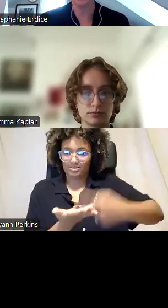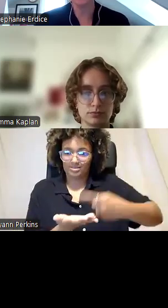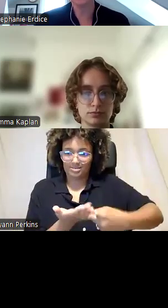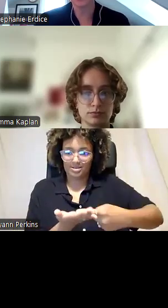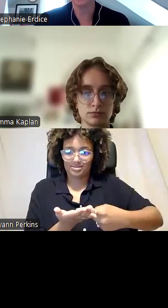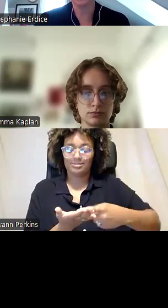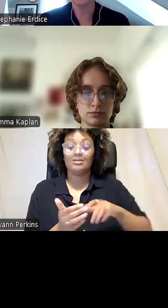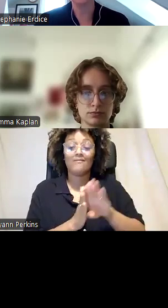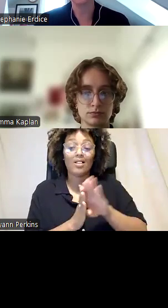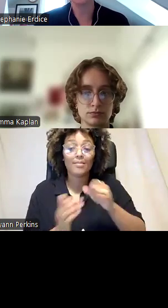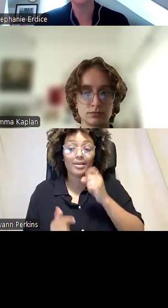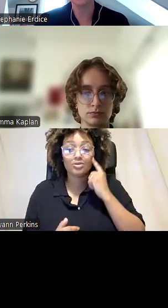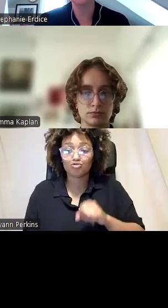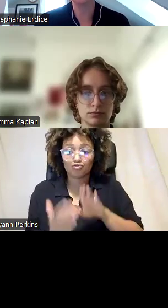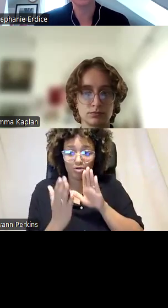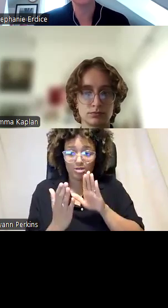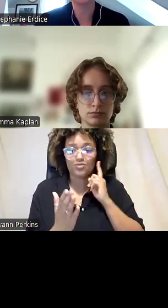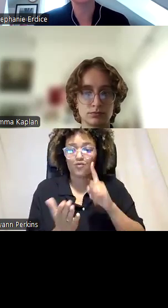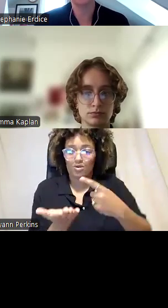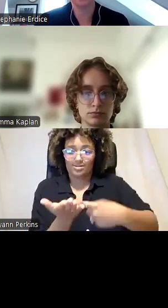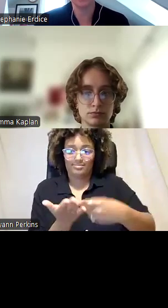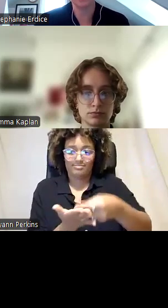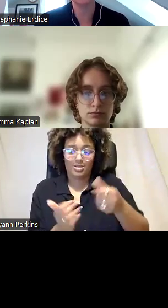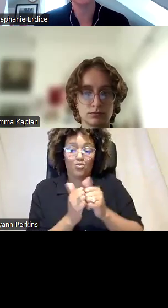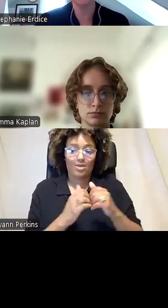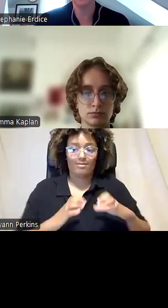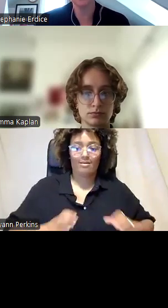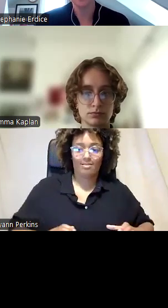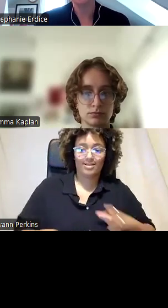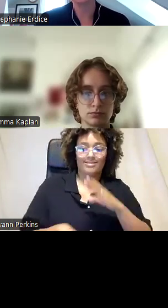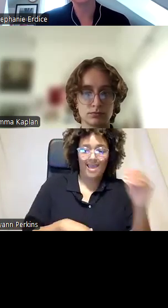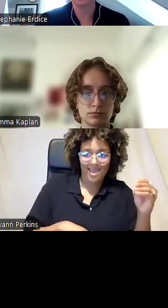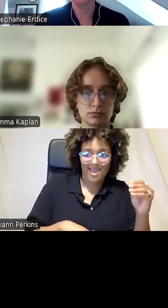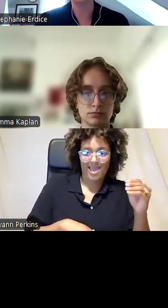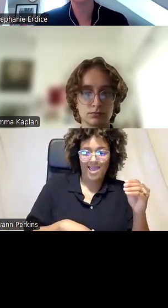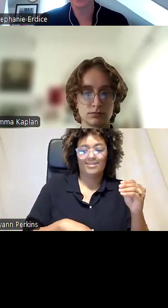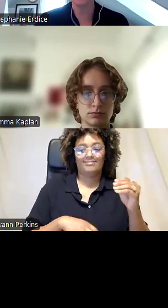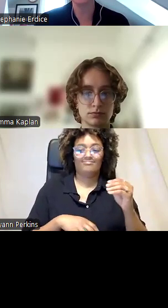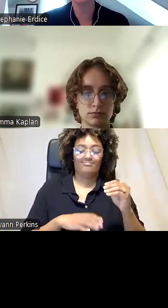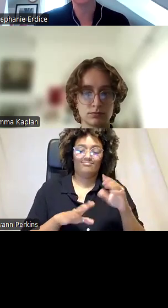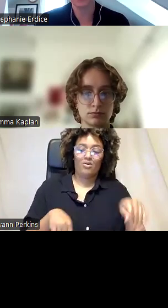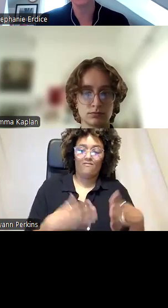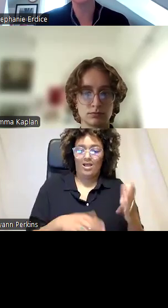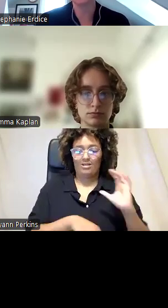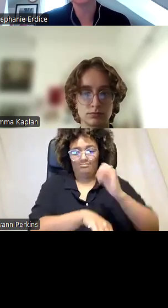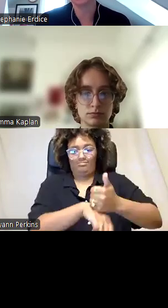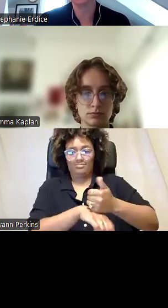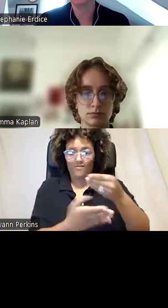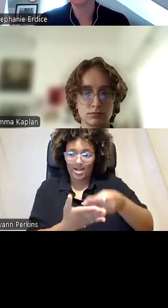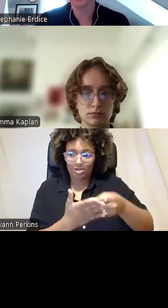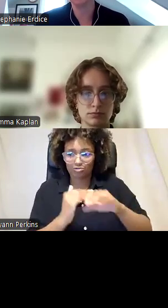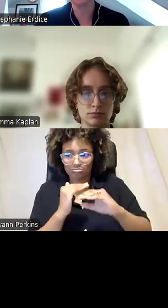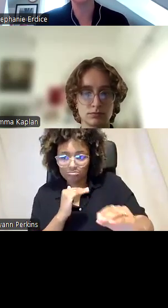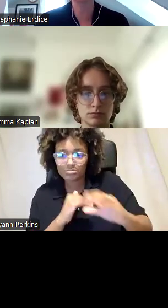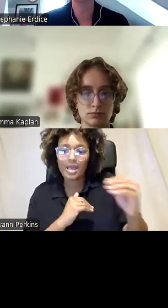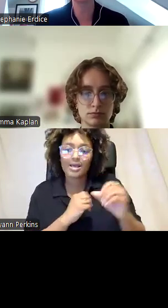and developing strategies for cultivating financial stability and safety for survivors or clients facing